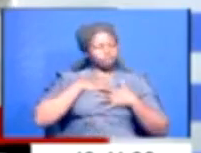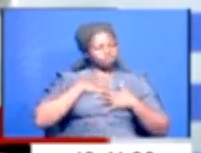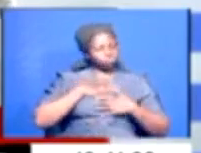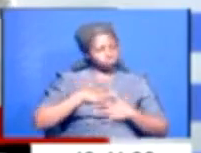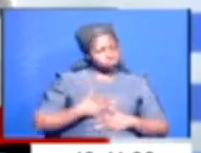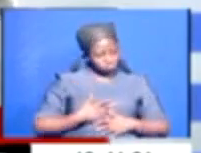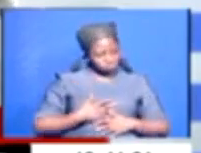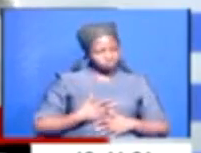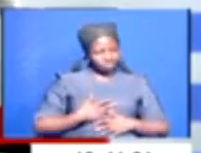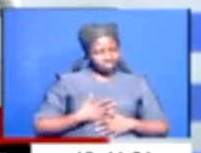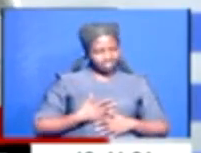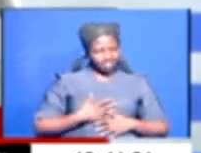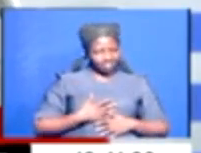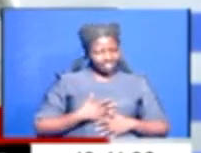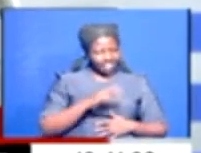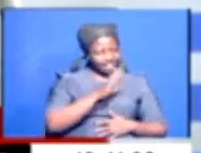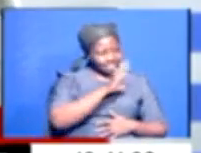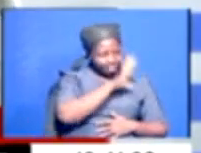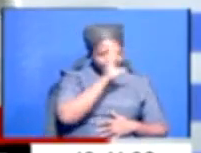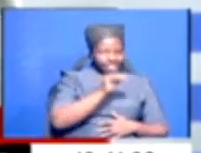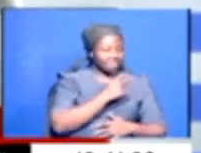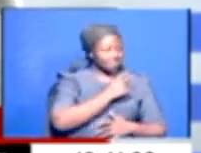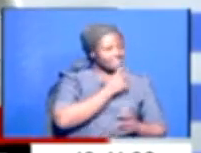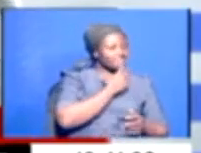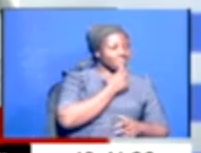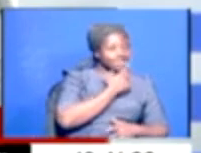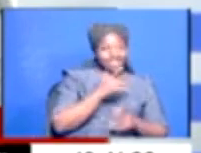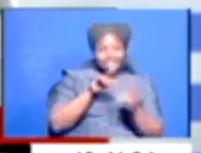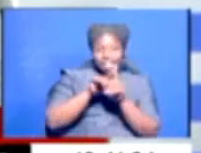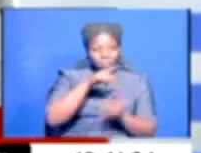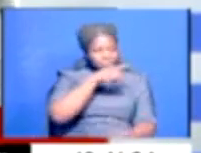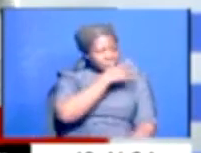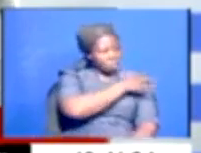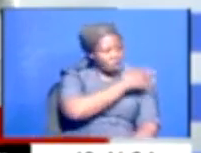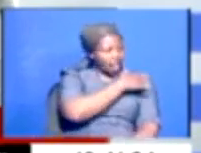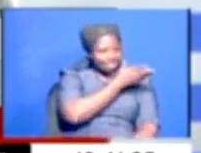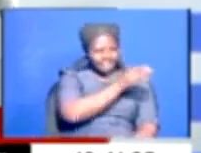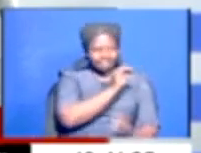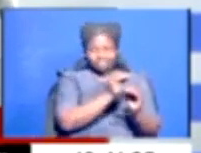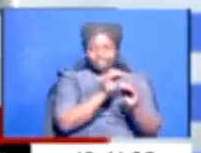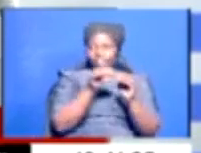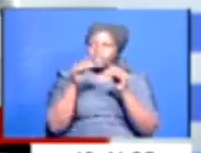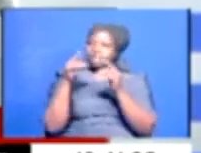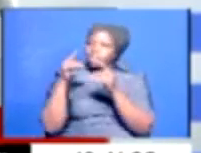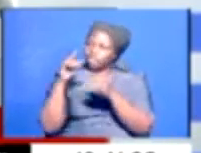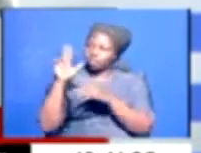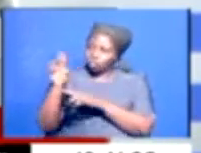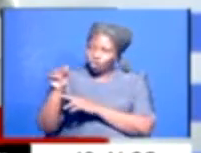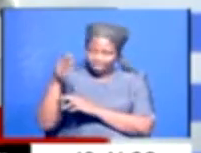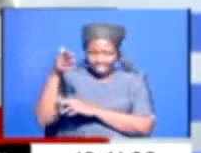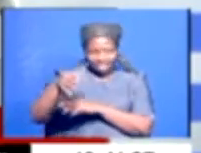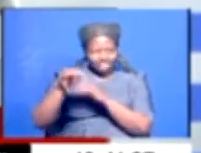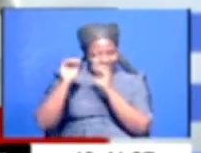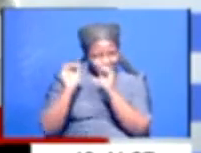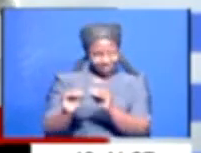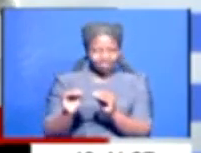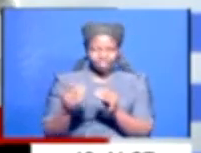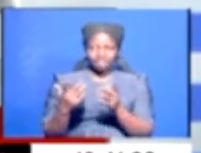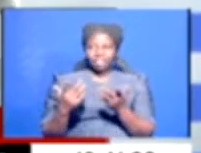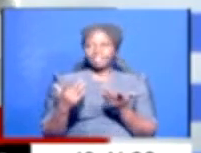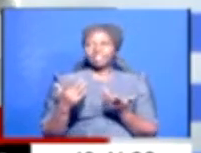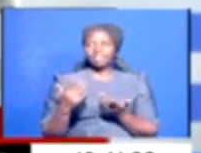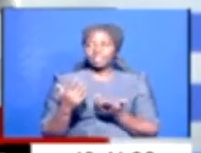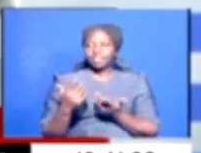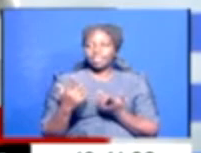Yeah. So and then Poland are not there also. No, they are there. Norway, they are not. Yeah, they are not mm-hmm. there. But